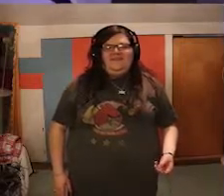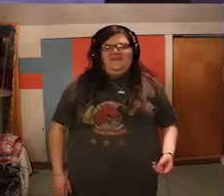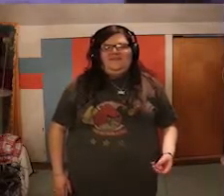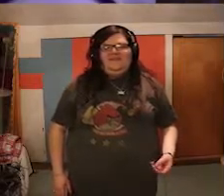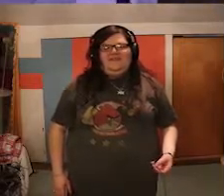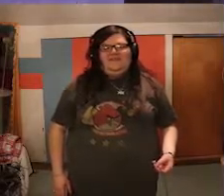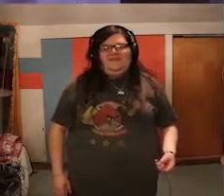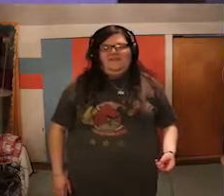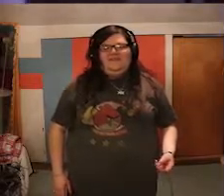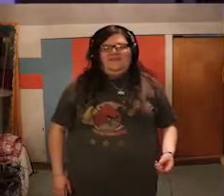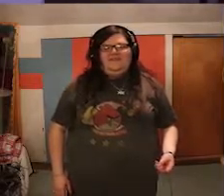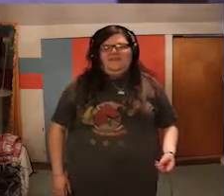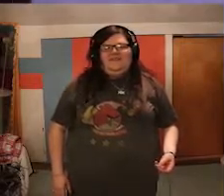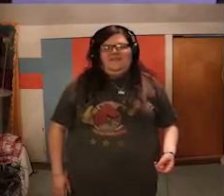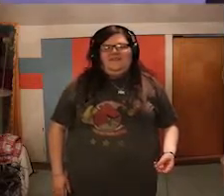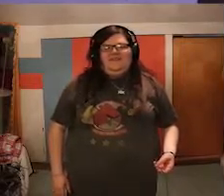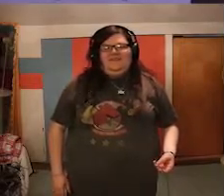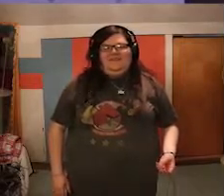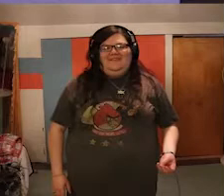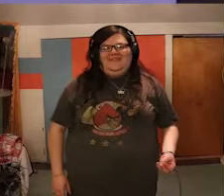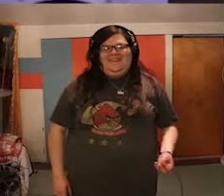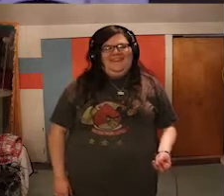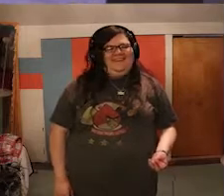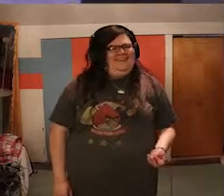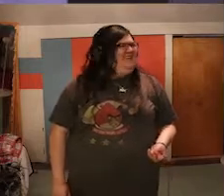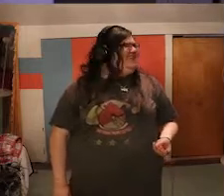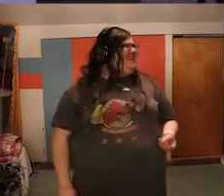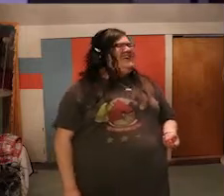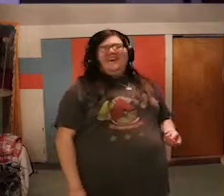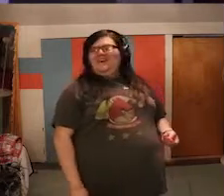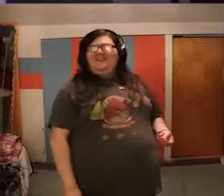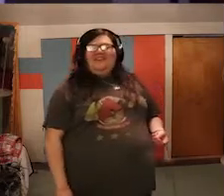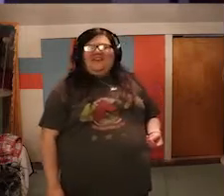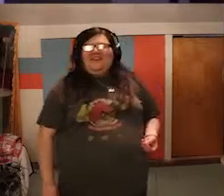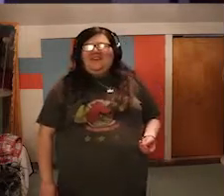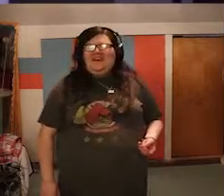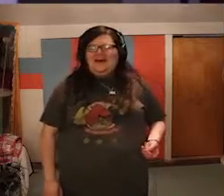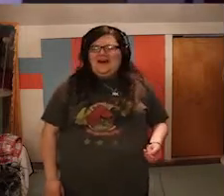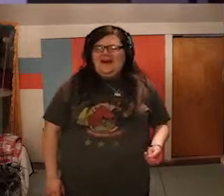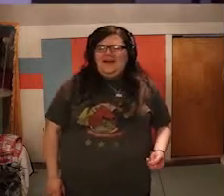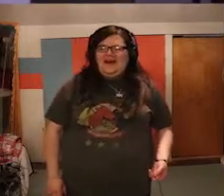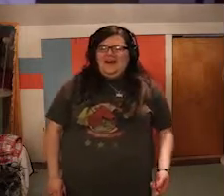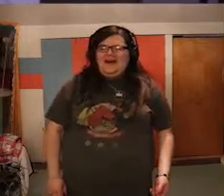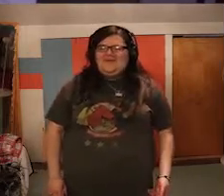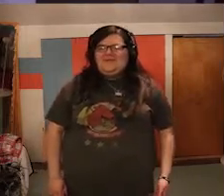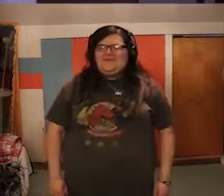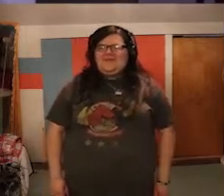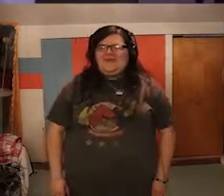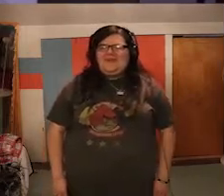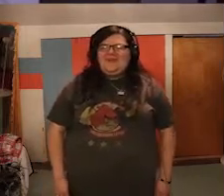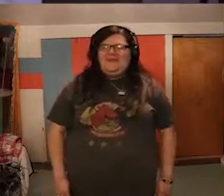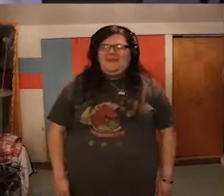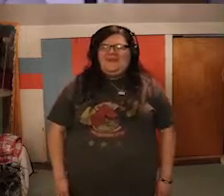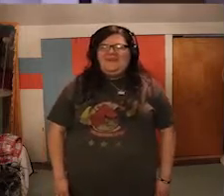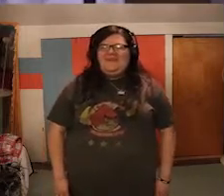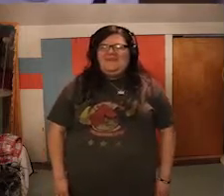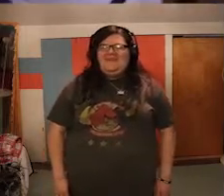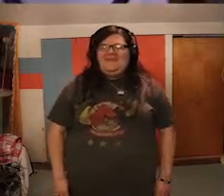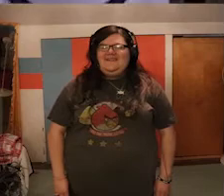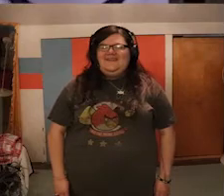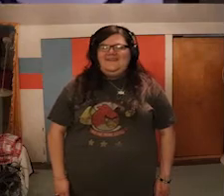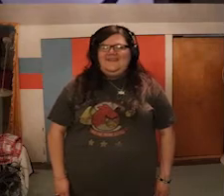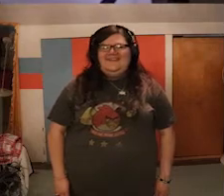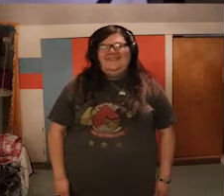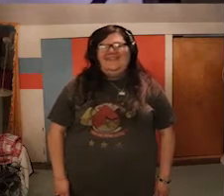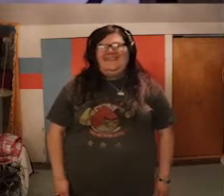do 10 star jumps for me. How is that important? It's important! How? Because you don't need to know how. Don't ask questions, just do the star jumps. Get a good angle,